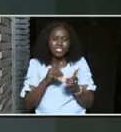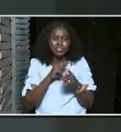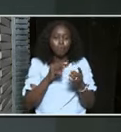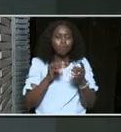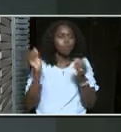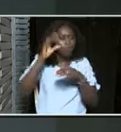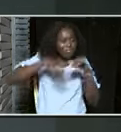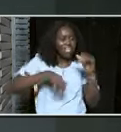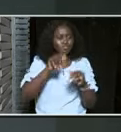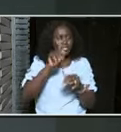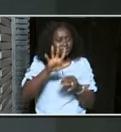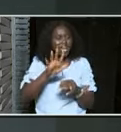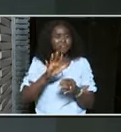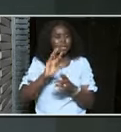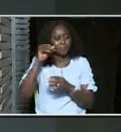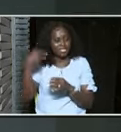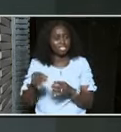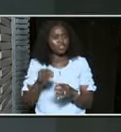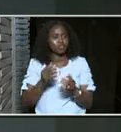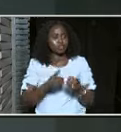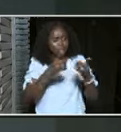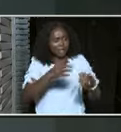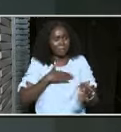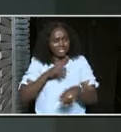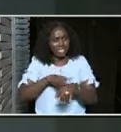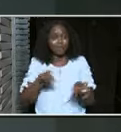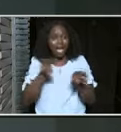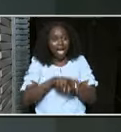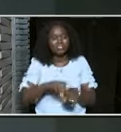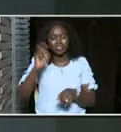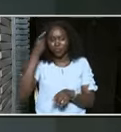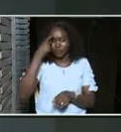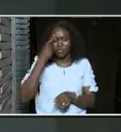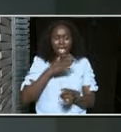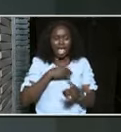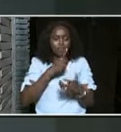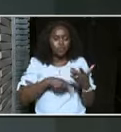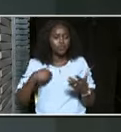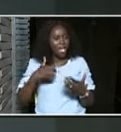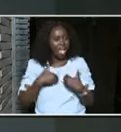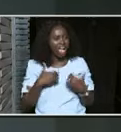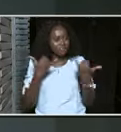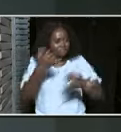25% during my time as governor. And what we have today in our blueprint, if we have